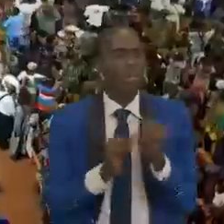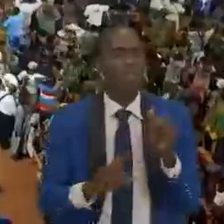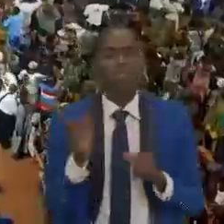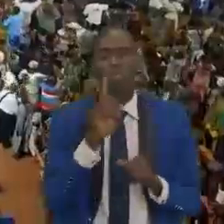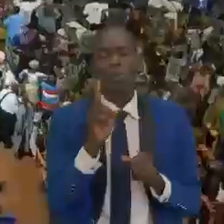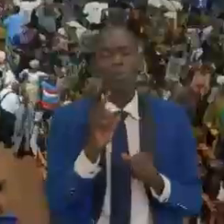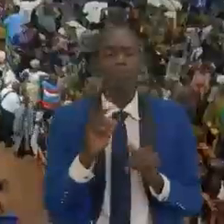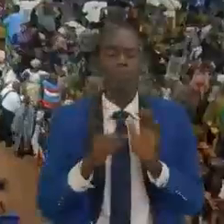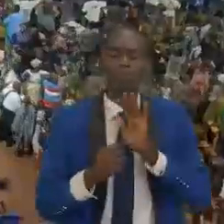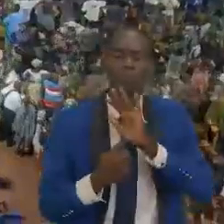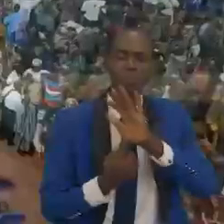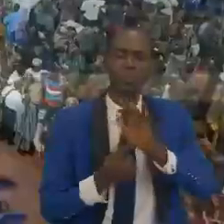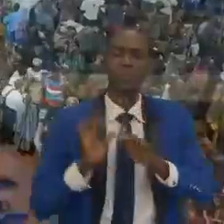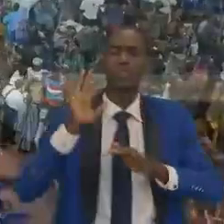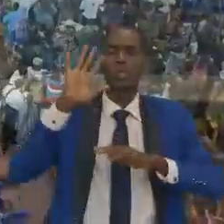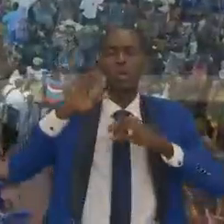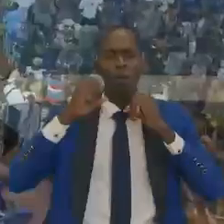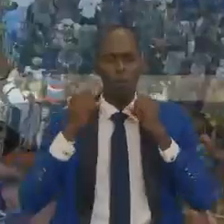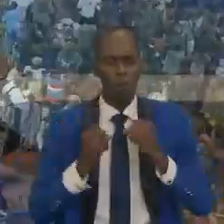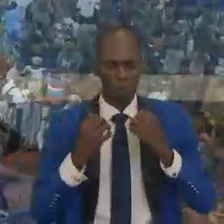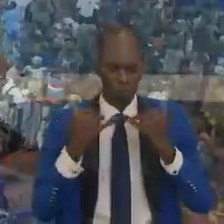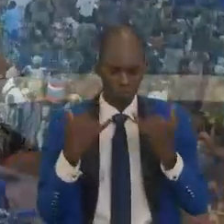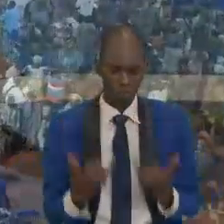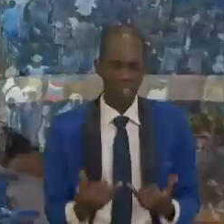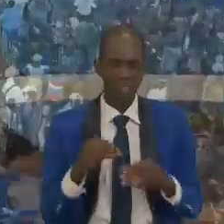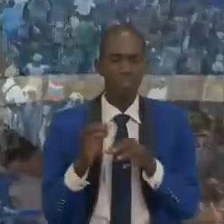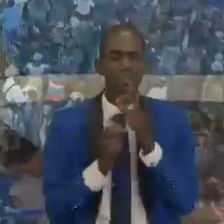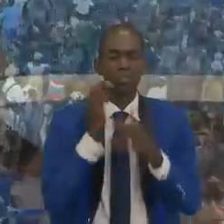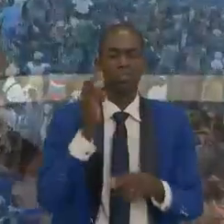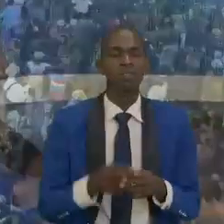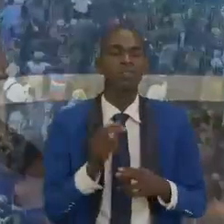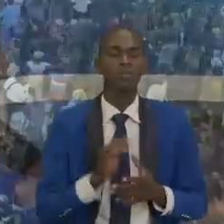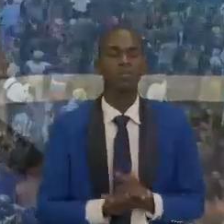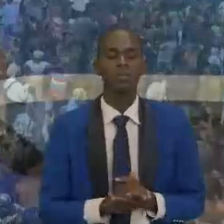Manifest your power right now.